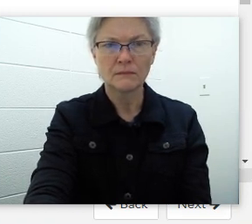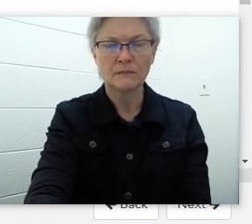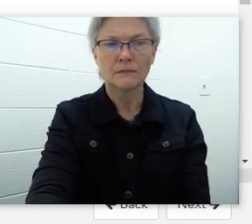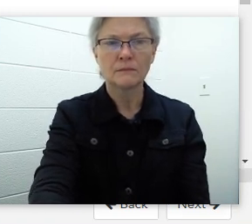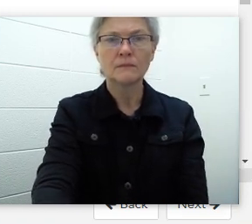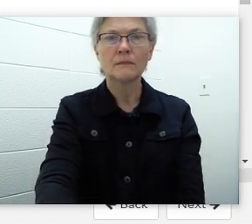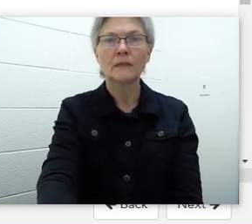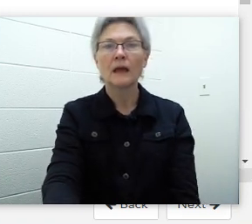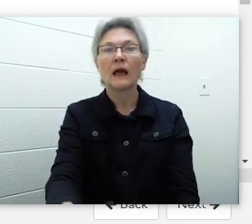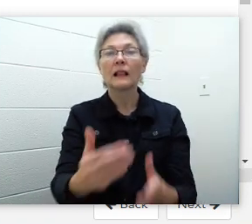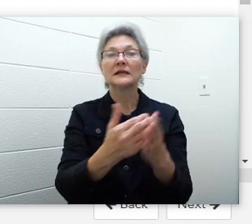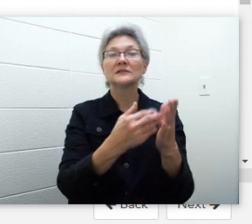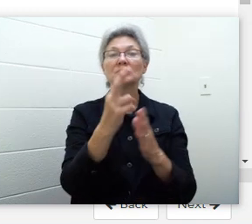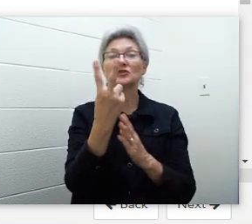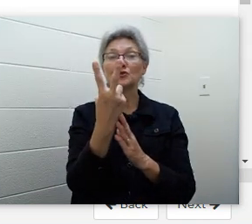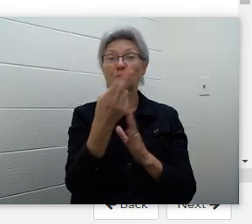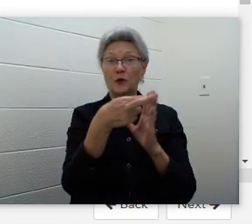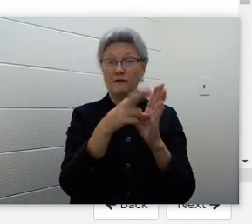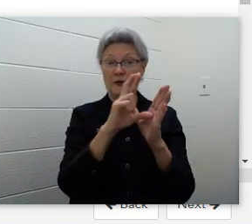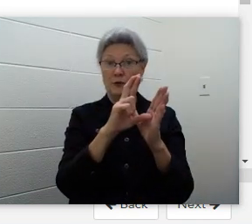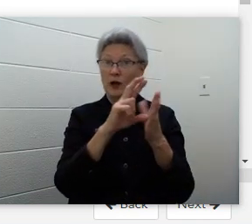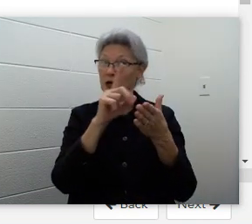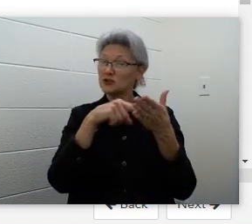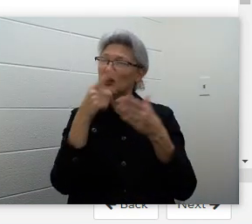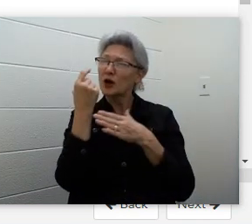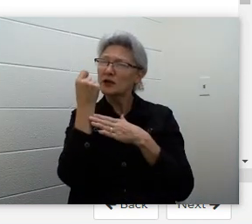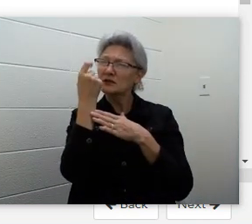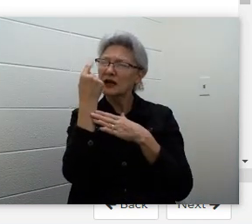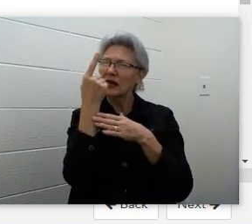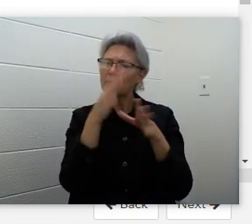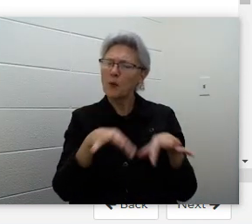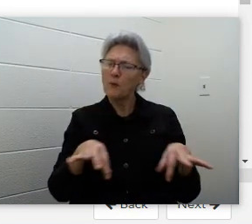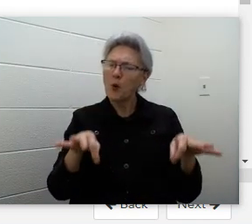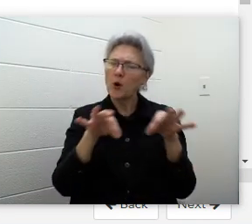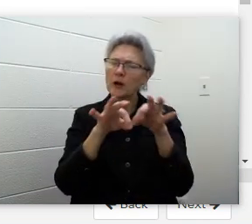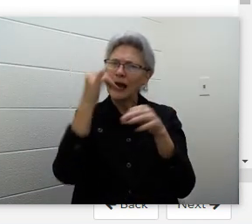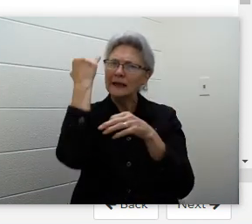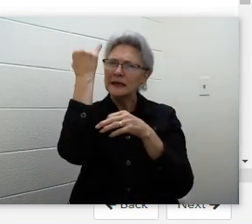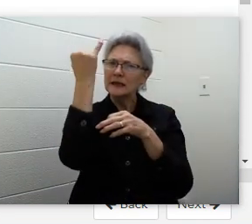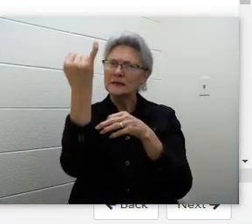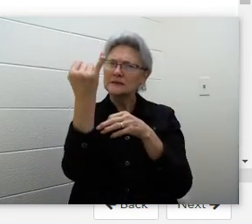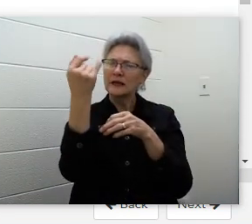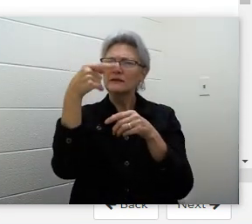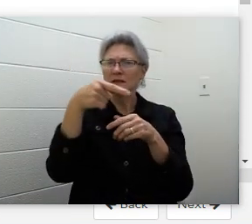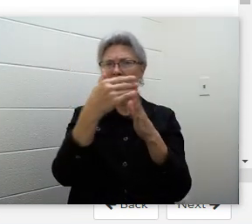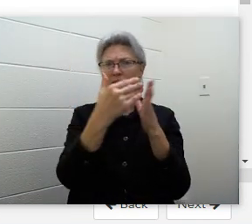Lesson 2, review. Check your understanding of the key ideas of this lesson.